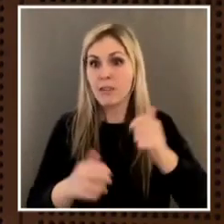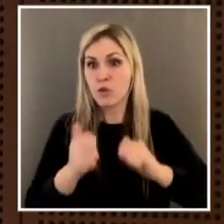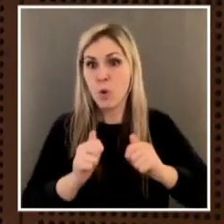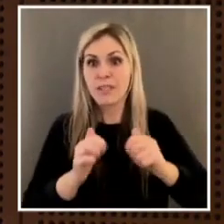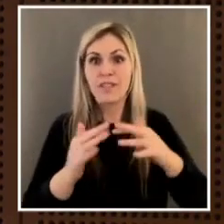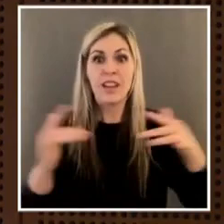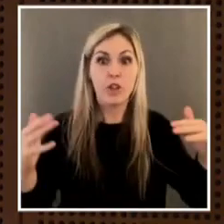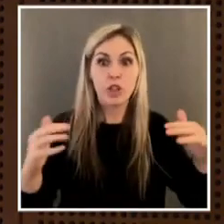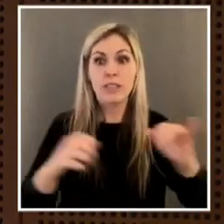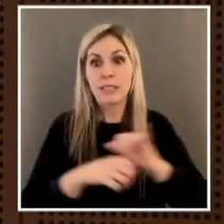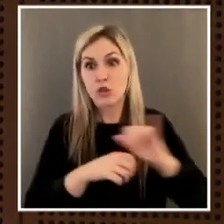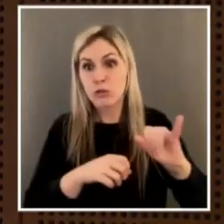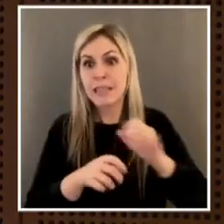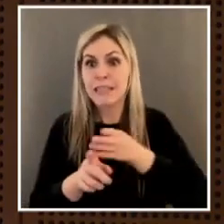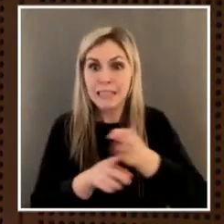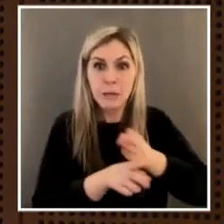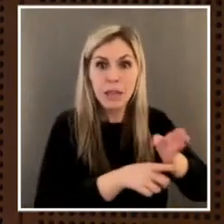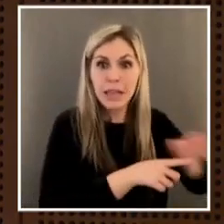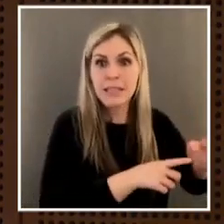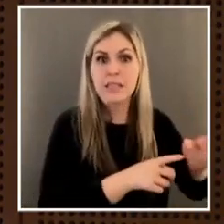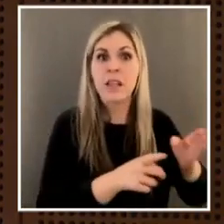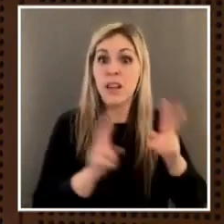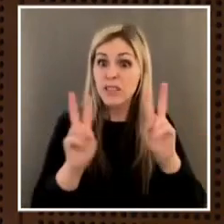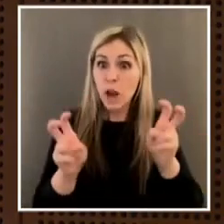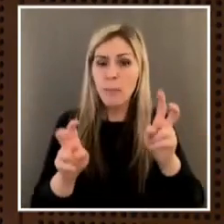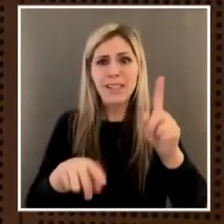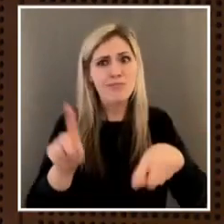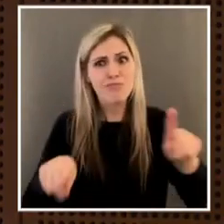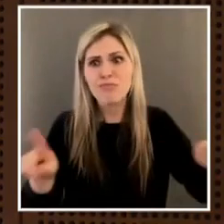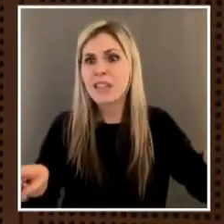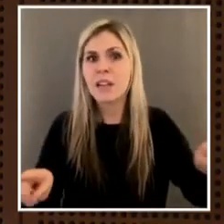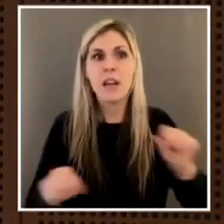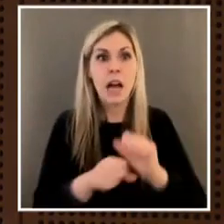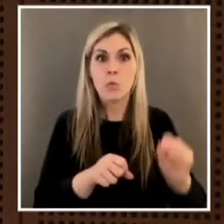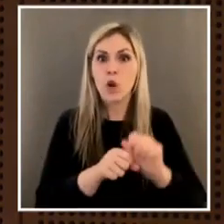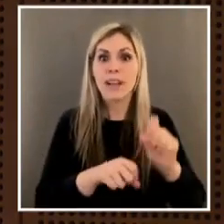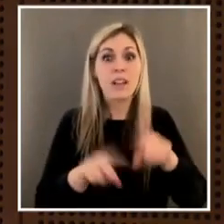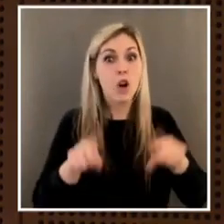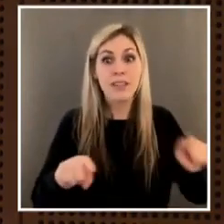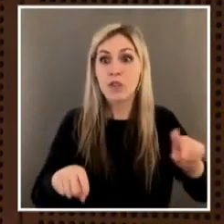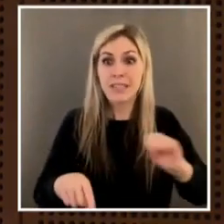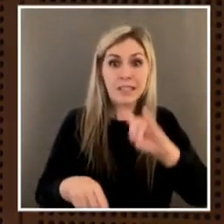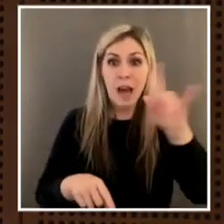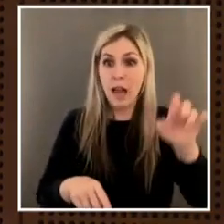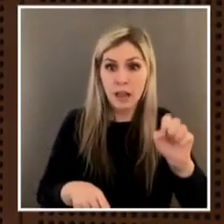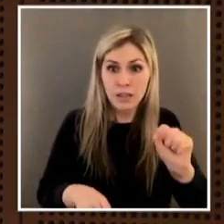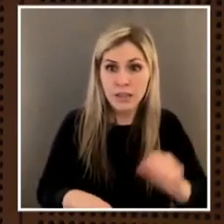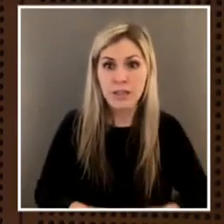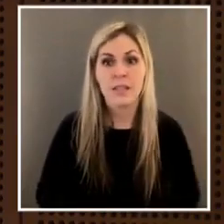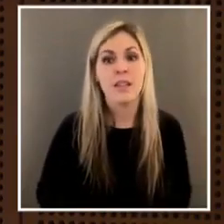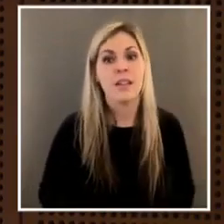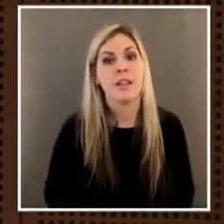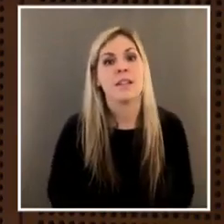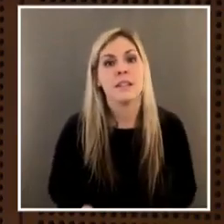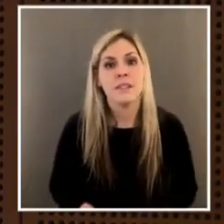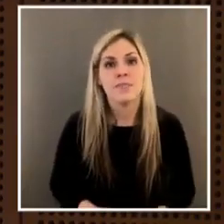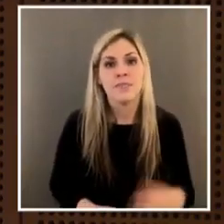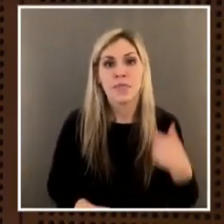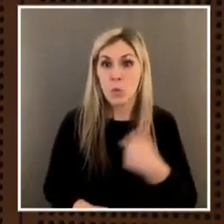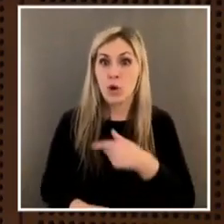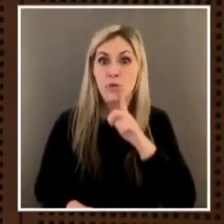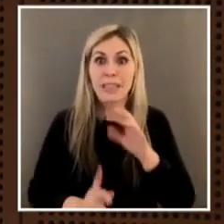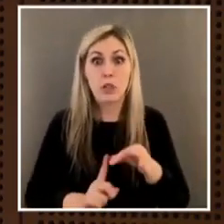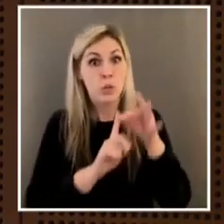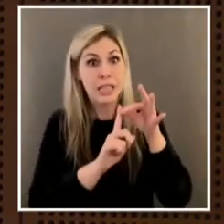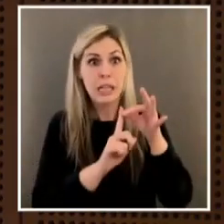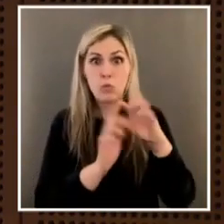disciplines, speaking on a range of themes and working in various styles. We are all uniquely positioned in our